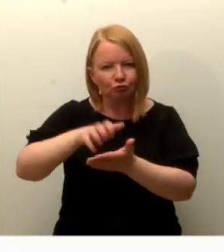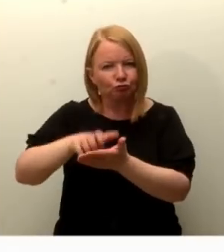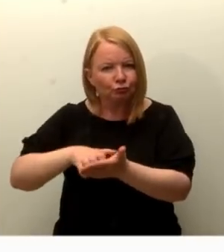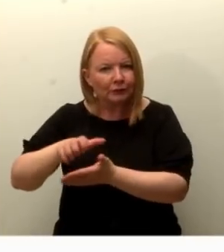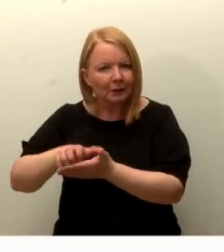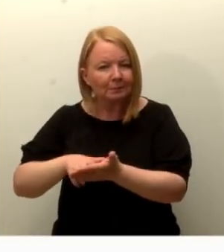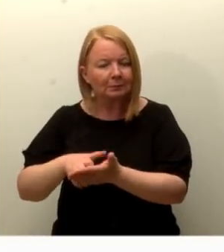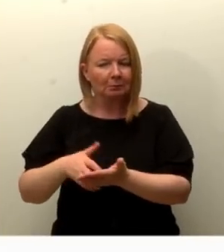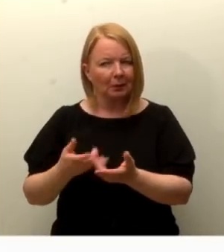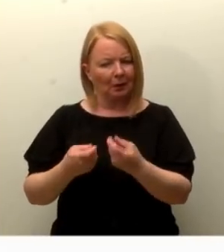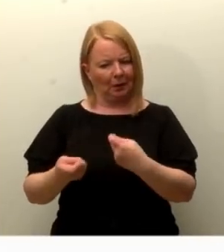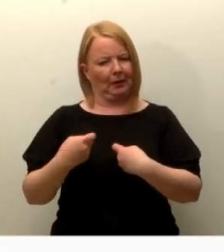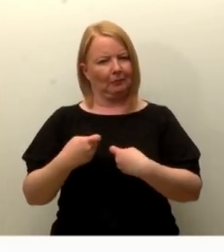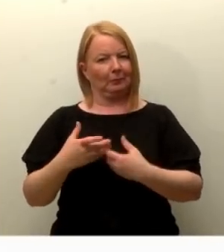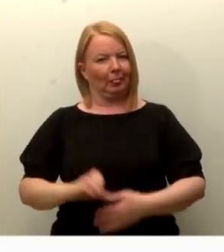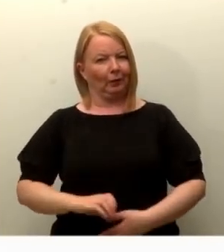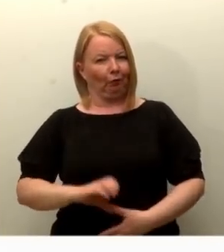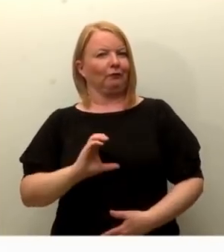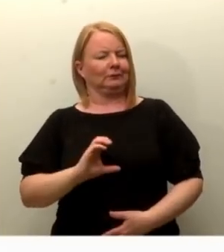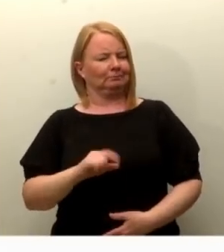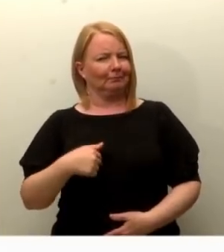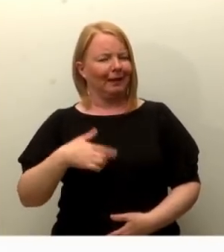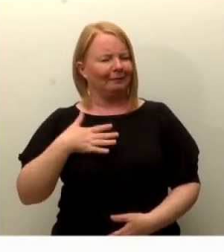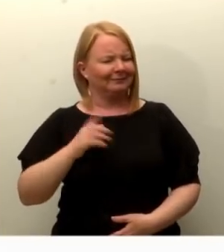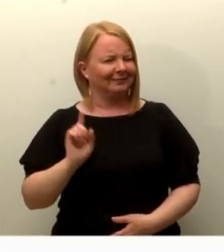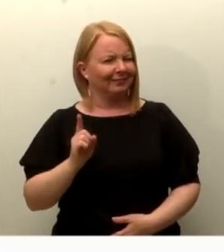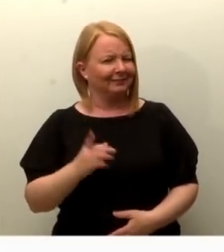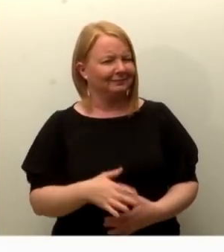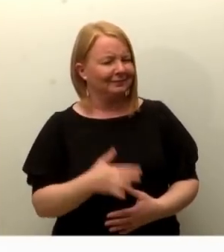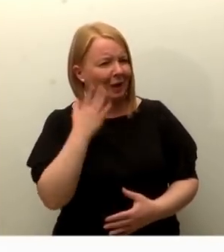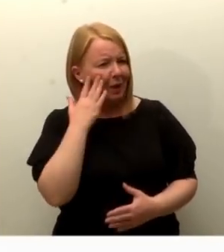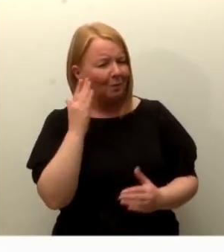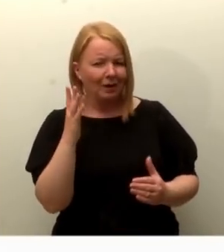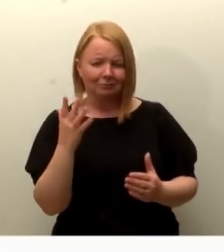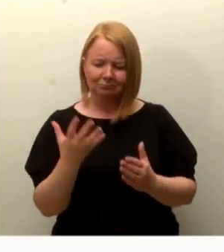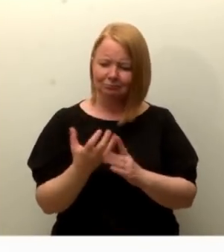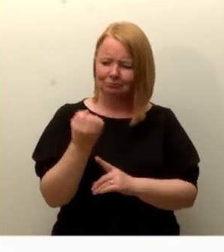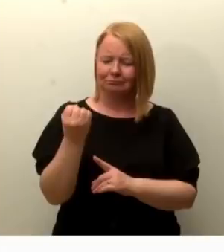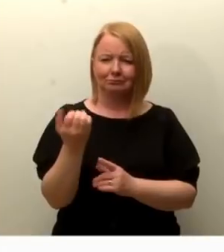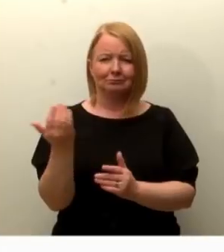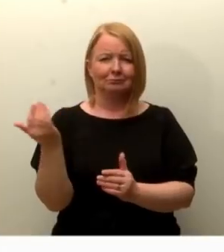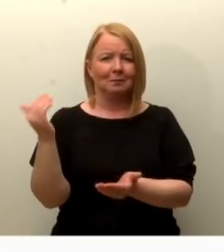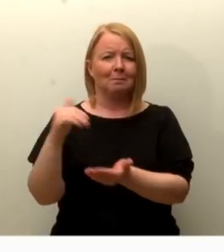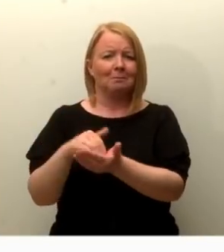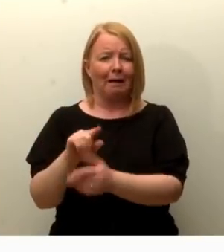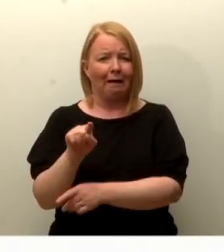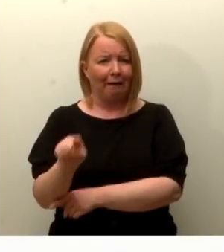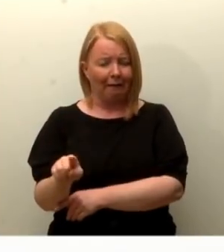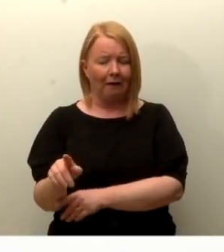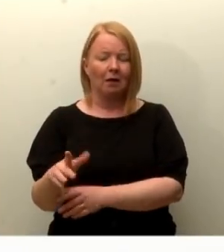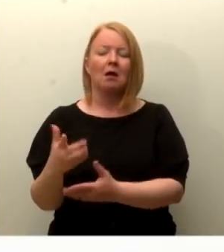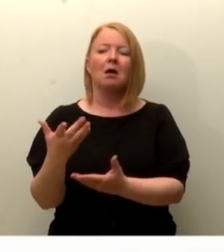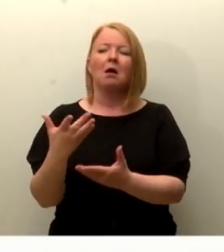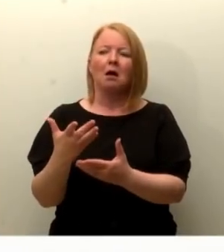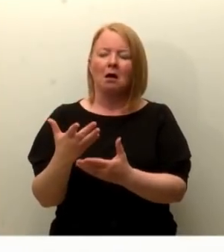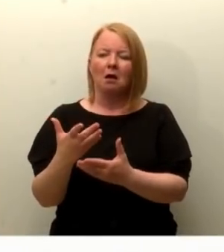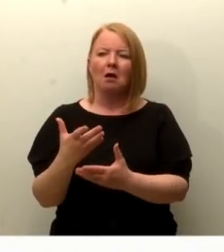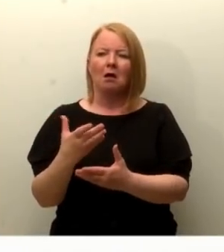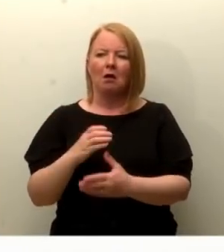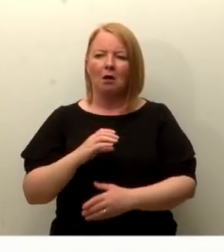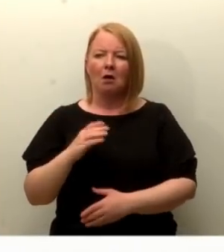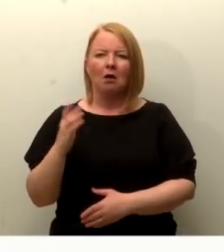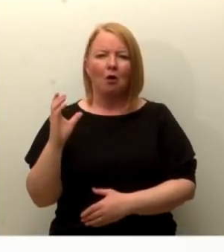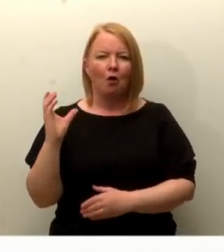gave me that confidence which I needed. And once I reached back to my place in Pune, I started attending conferences,